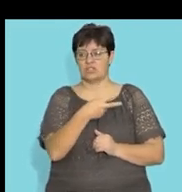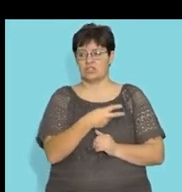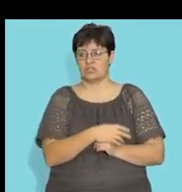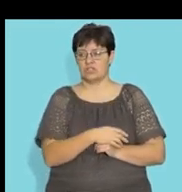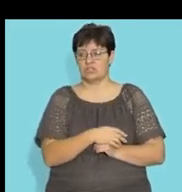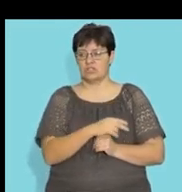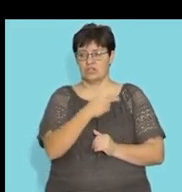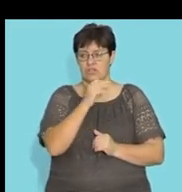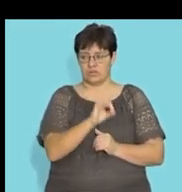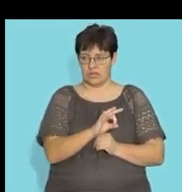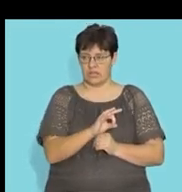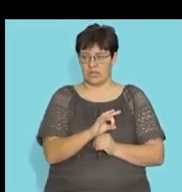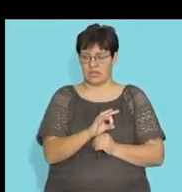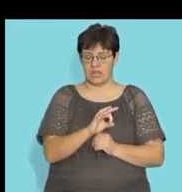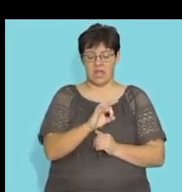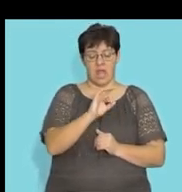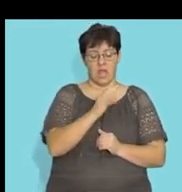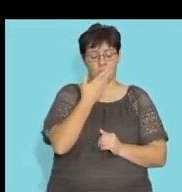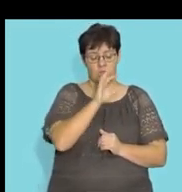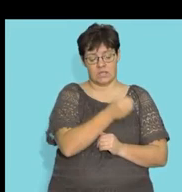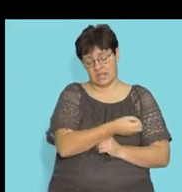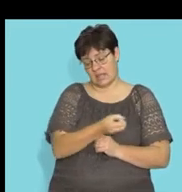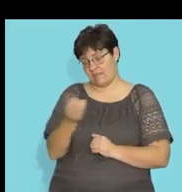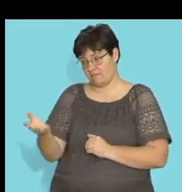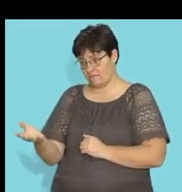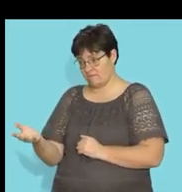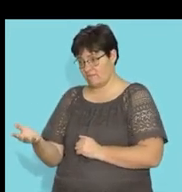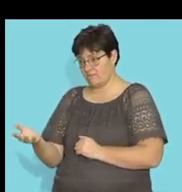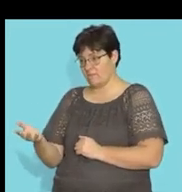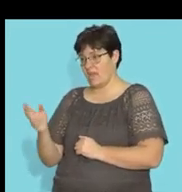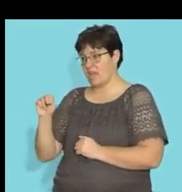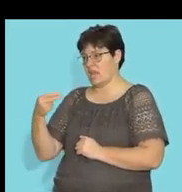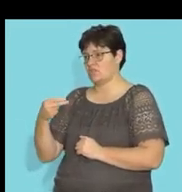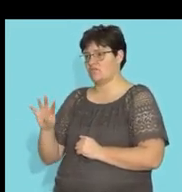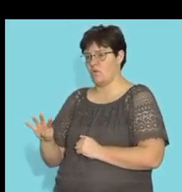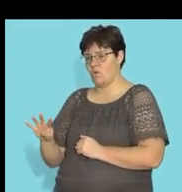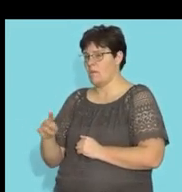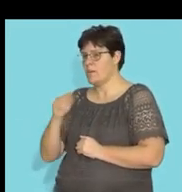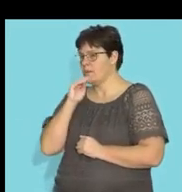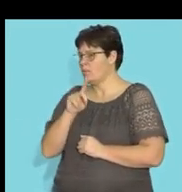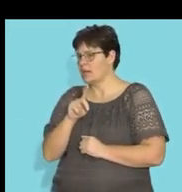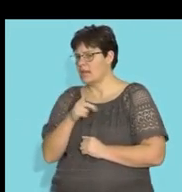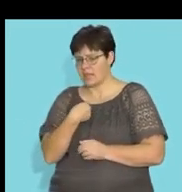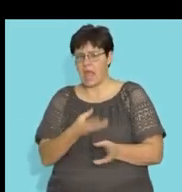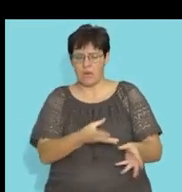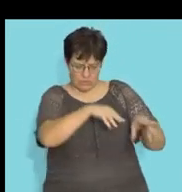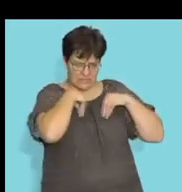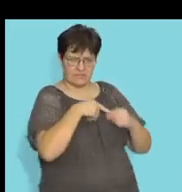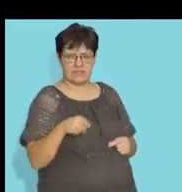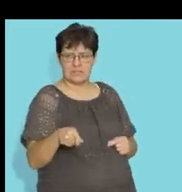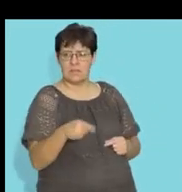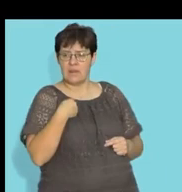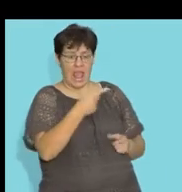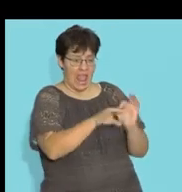and the ammonium ion, you can see the difference between the two is an H+